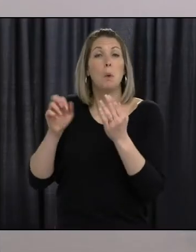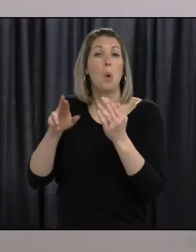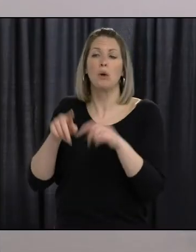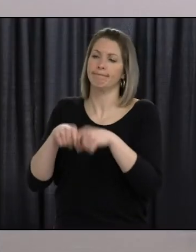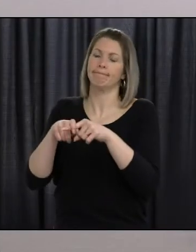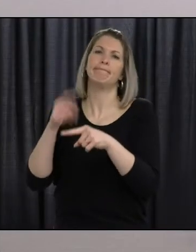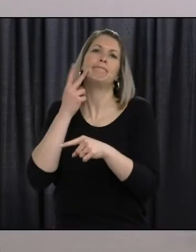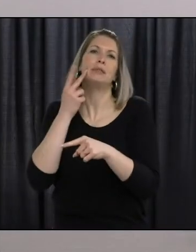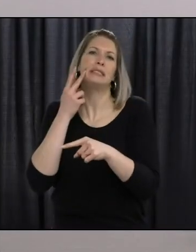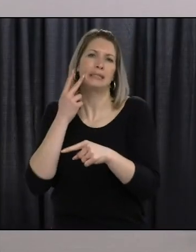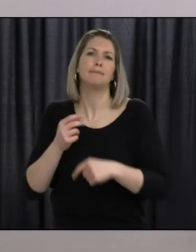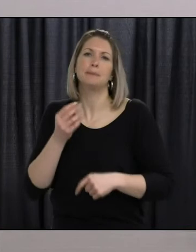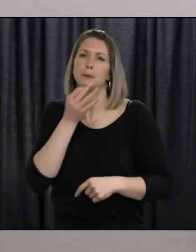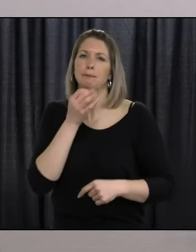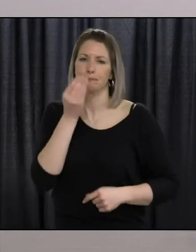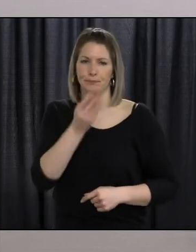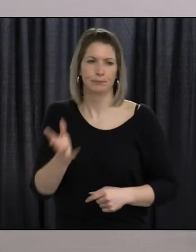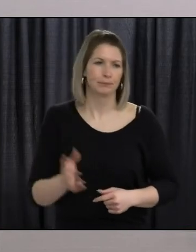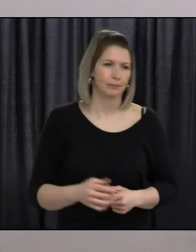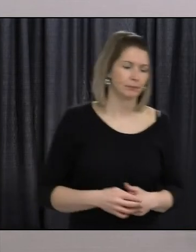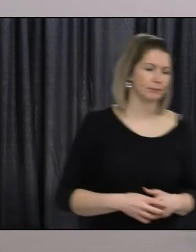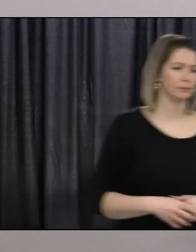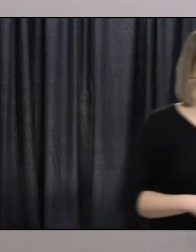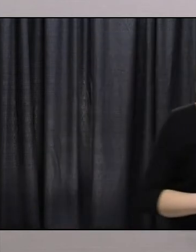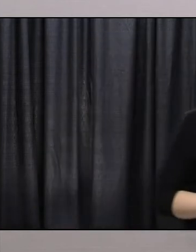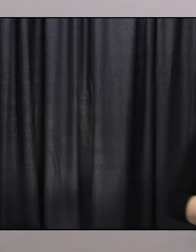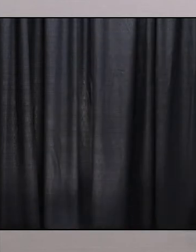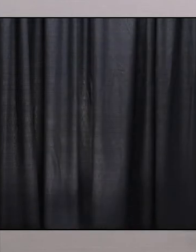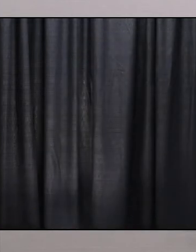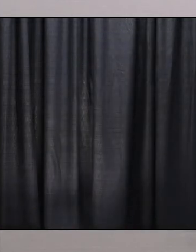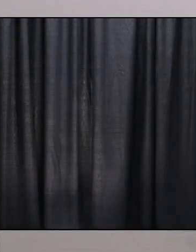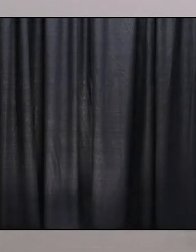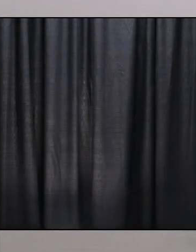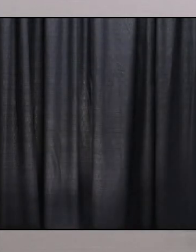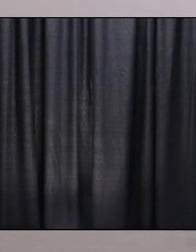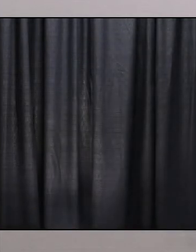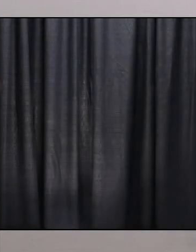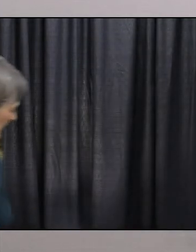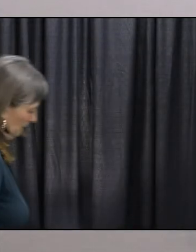Our next questions are from Patrick Butler of Radio Canada. Please go ahead.